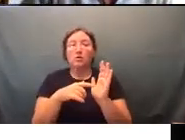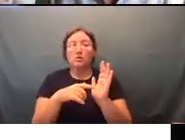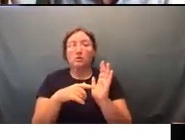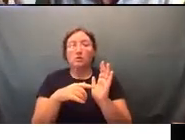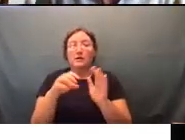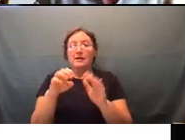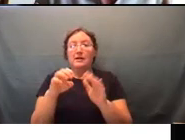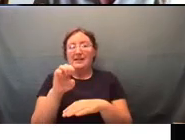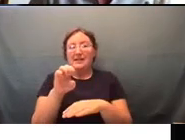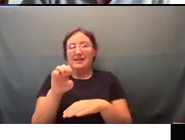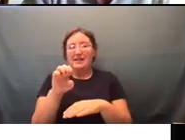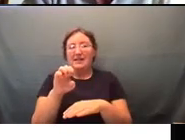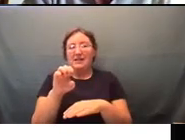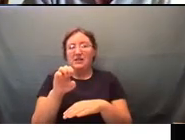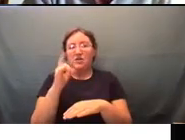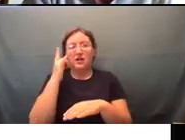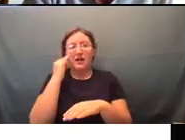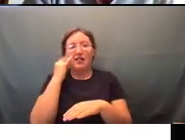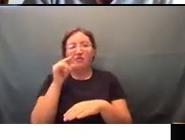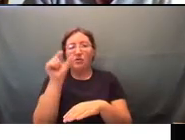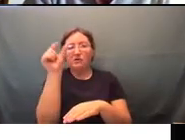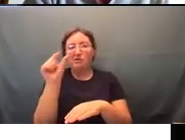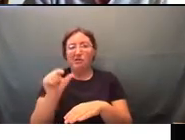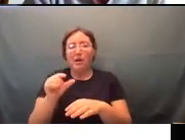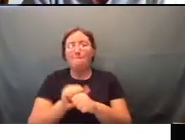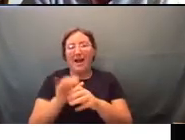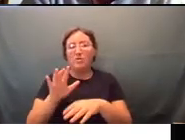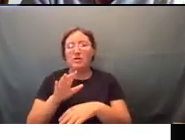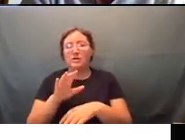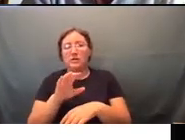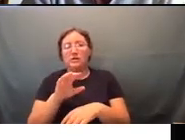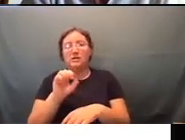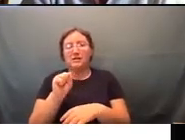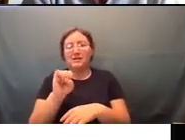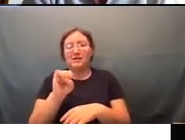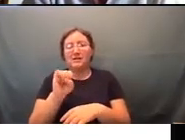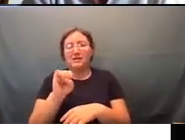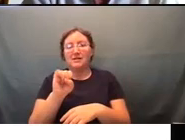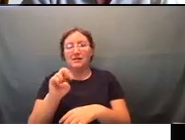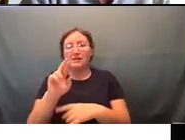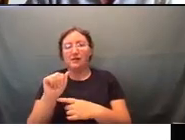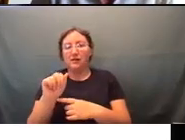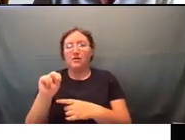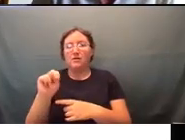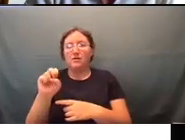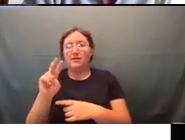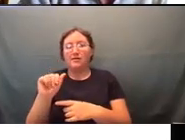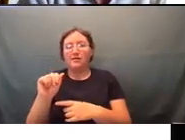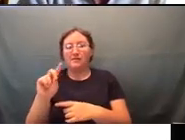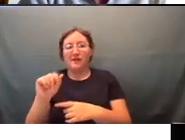eastern side of California in the Sierra Nevadas, way the heck over here. And some of these lines that we have on